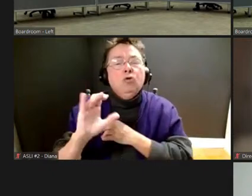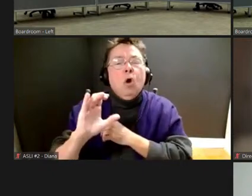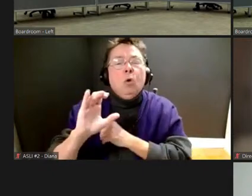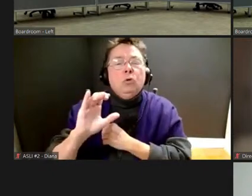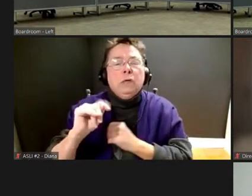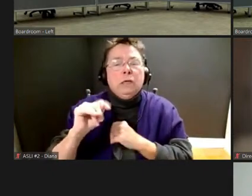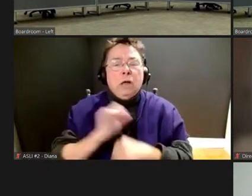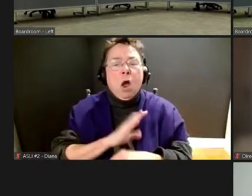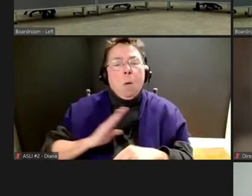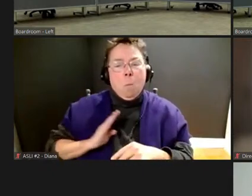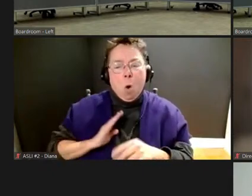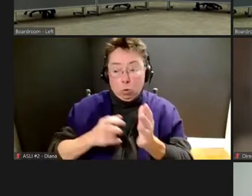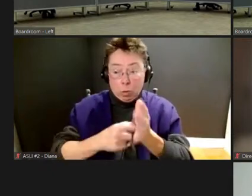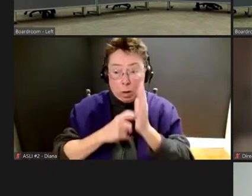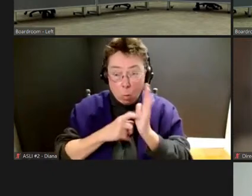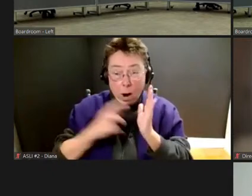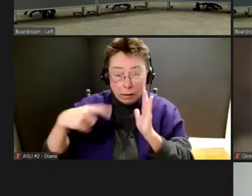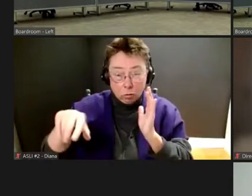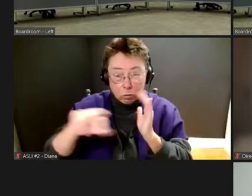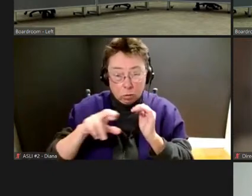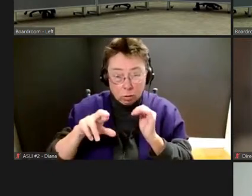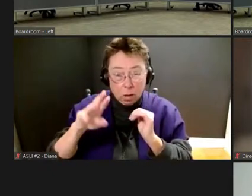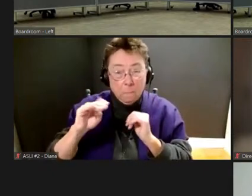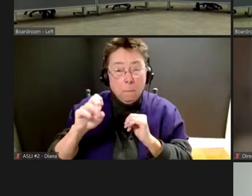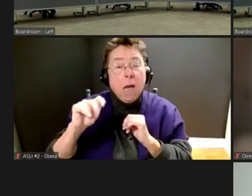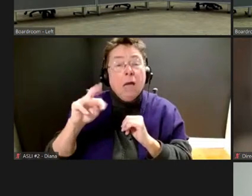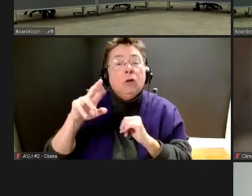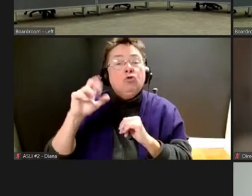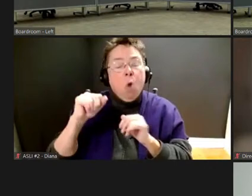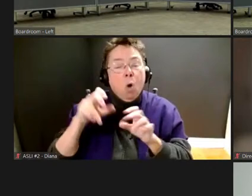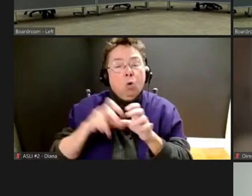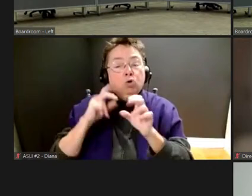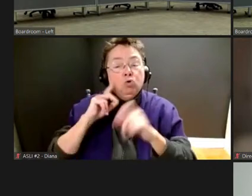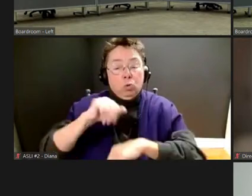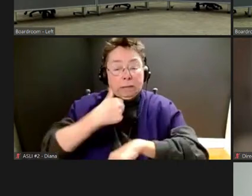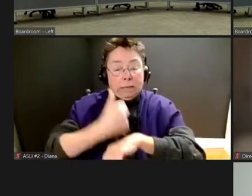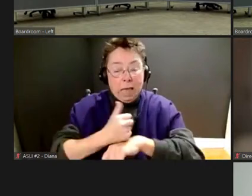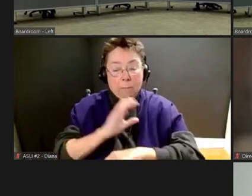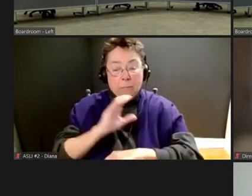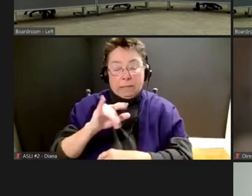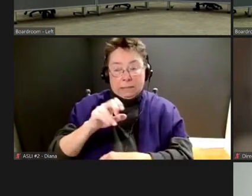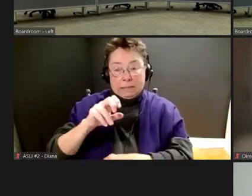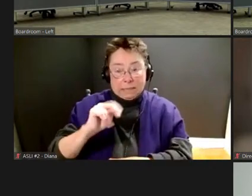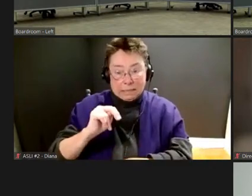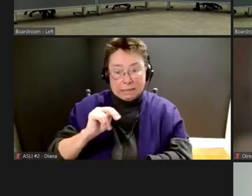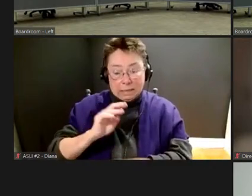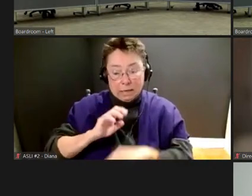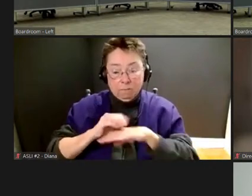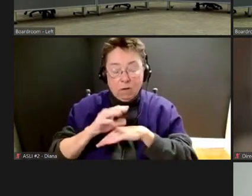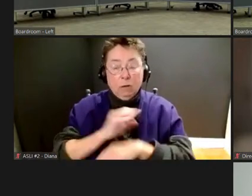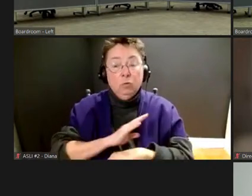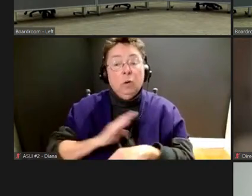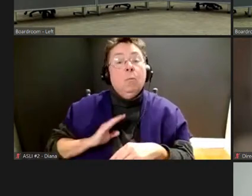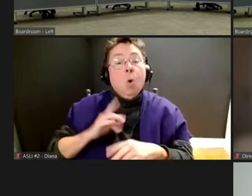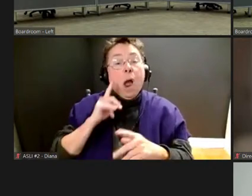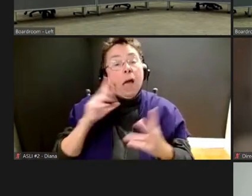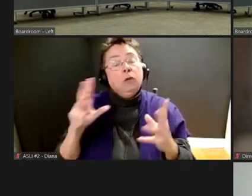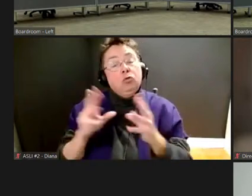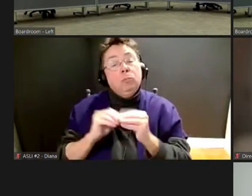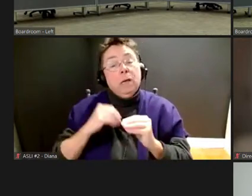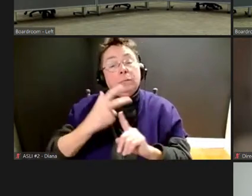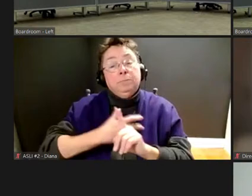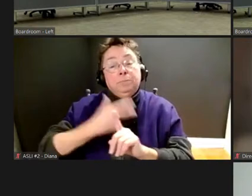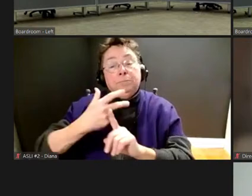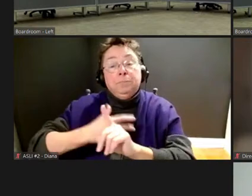required by the Metropolitan Transit Authority Act to establish a Citizens Advisory Board consisting of 11 members and to meet quarterly. To my knowledge,